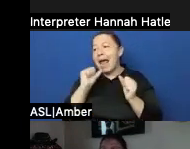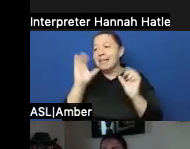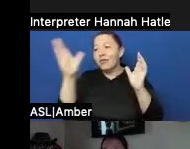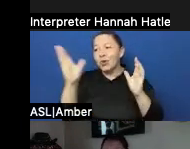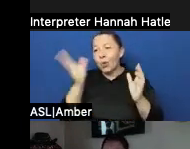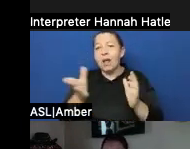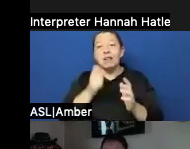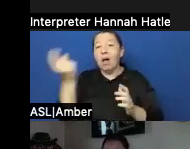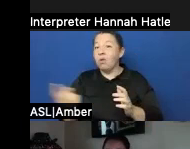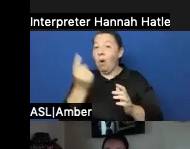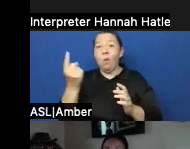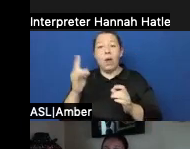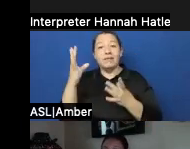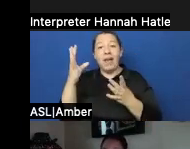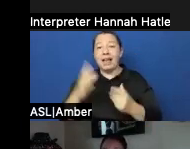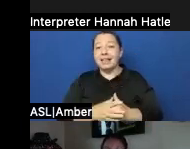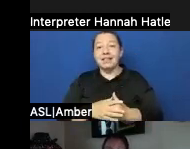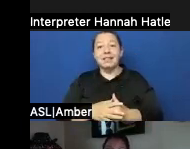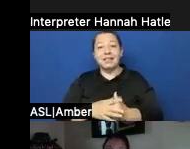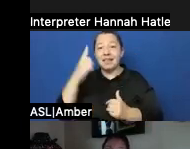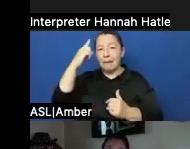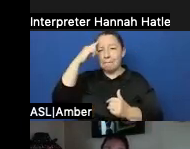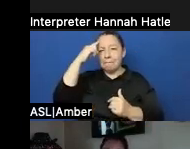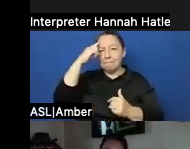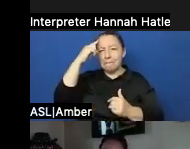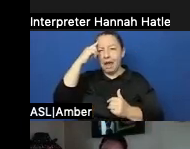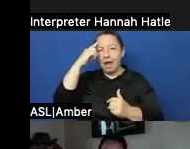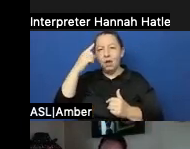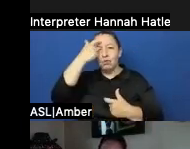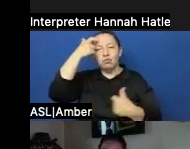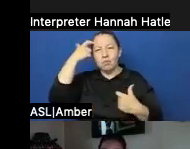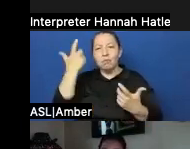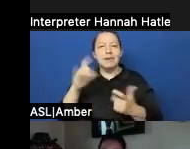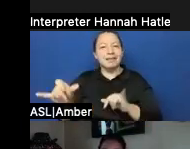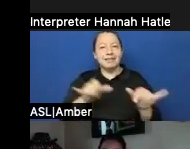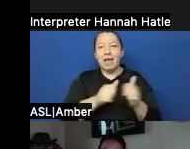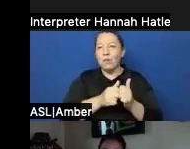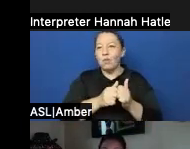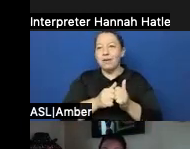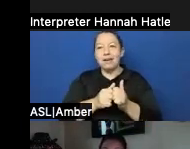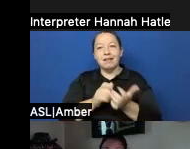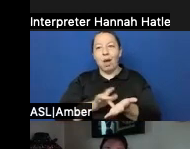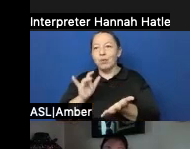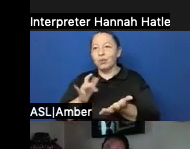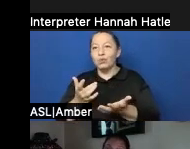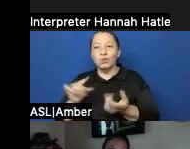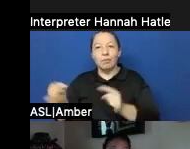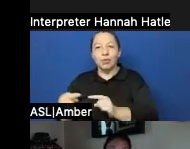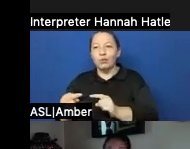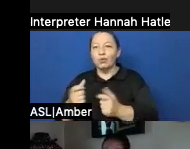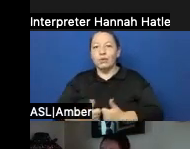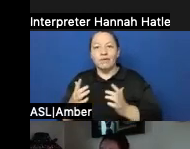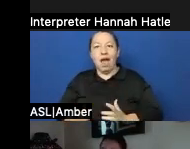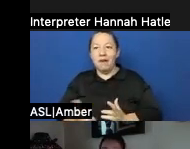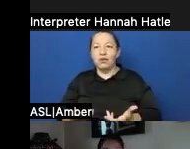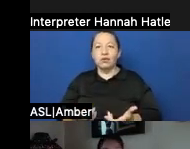violence, it's that psychological trauma. Same thing with abuse survivors. Also attempting to leave and having nowhere to